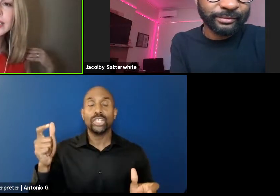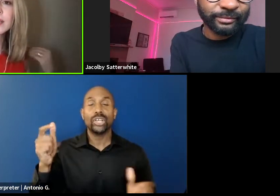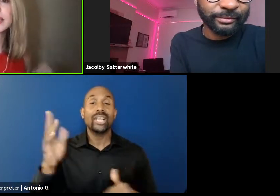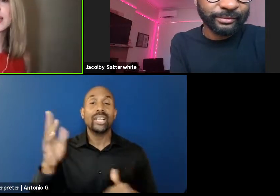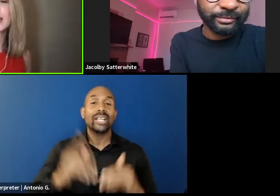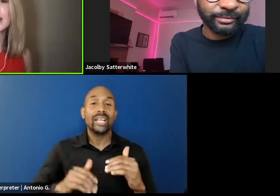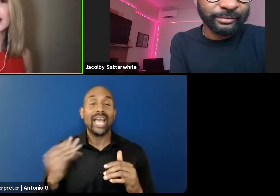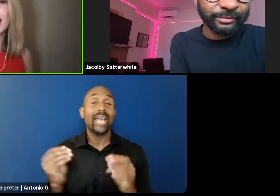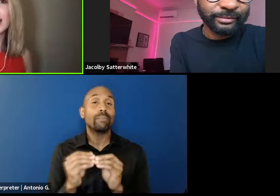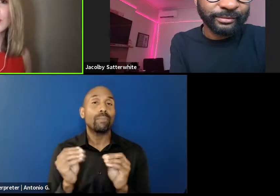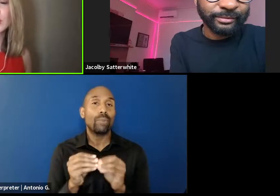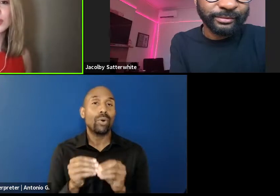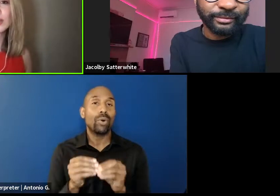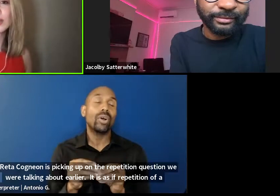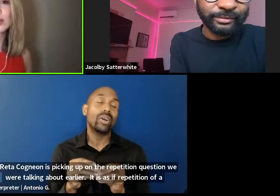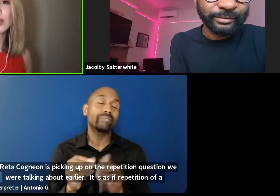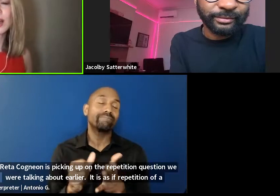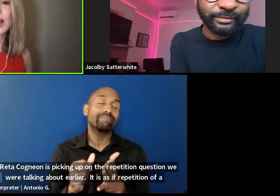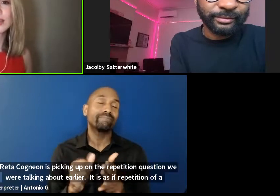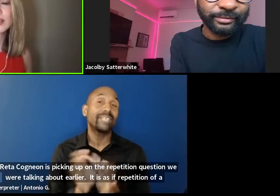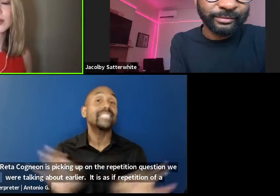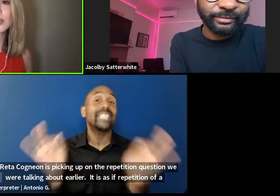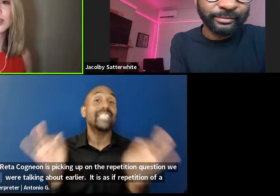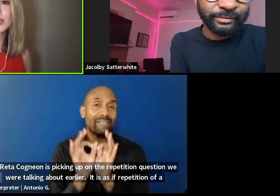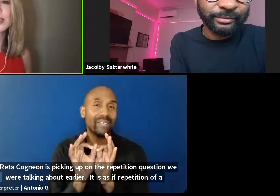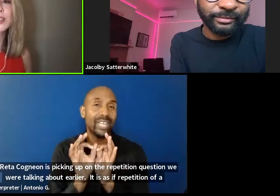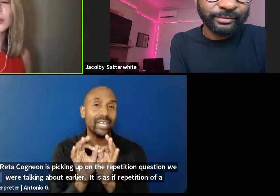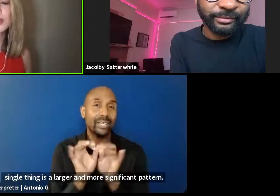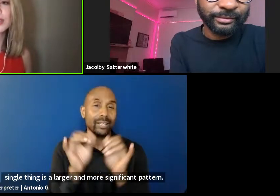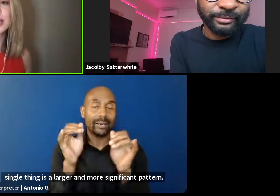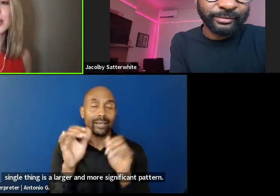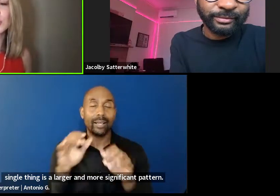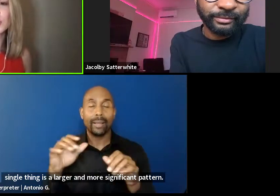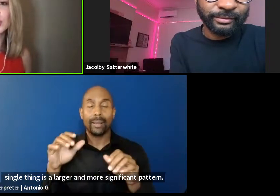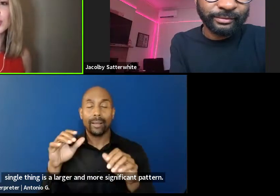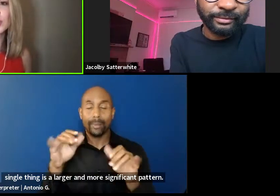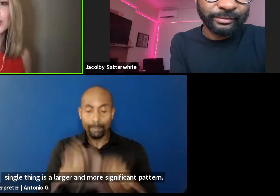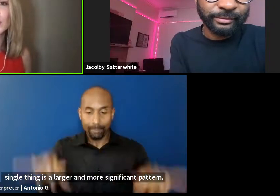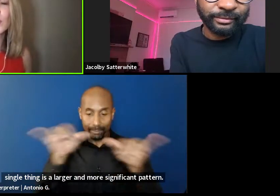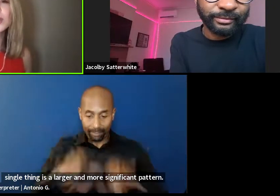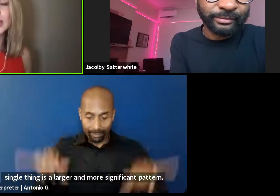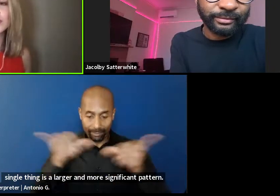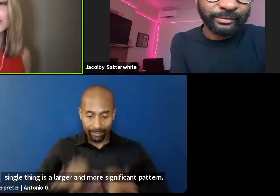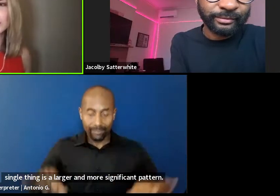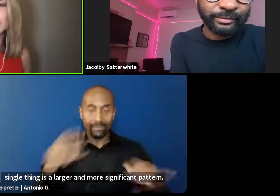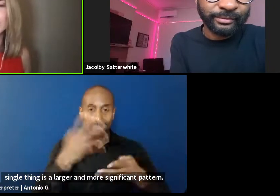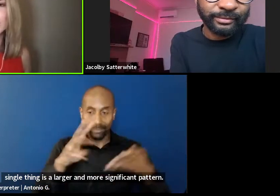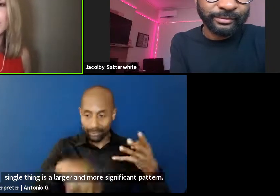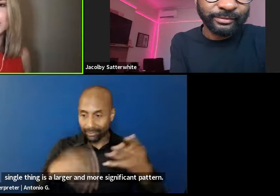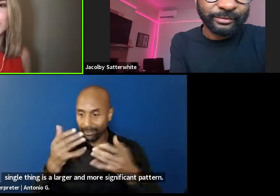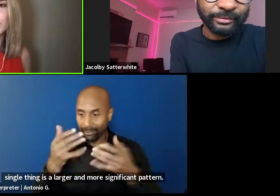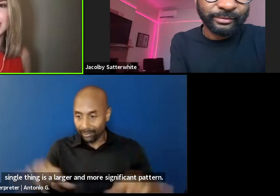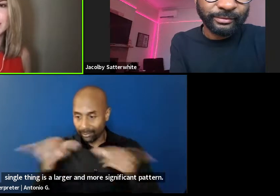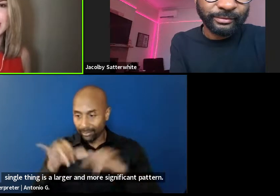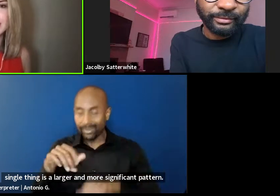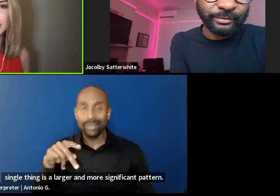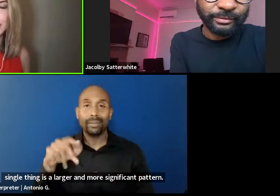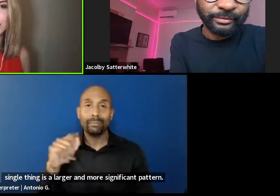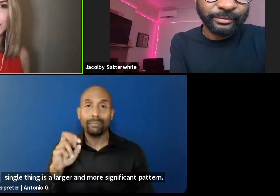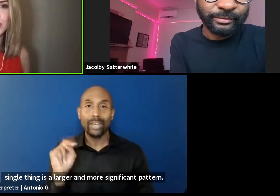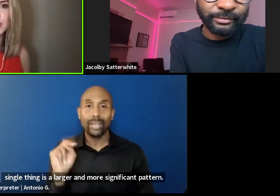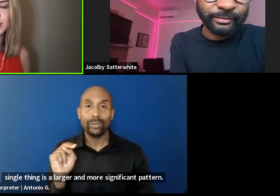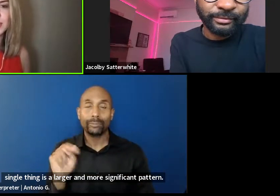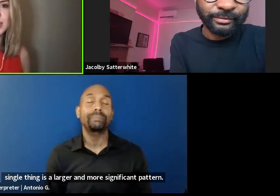I guess like something that I would ask you is just like, it's so interesting how you, when you answer these questions, you often go back to